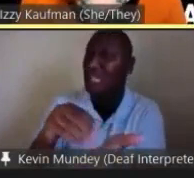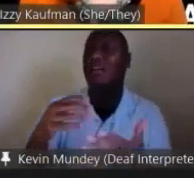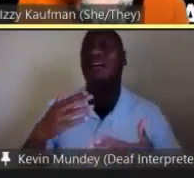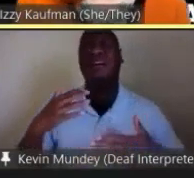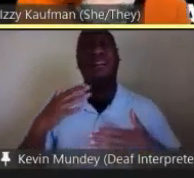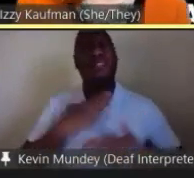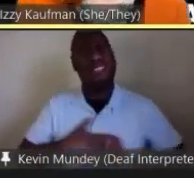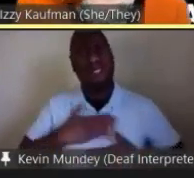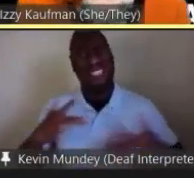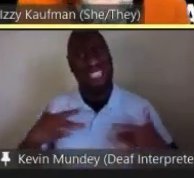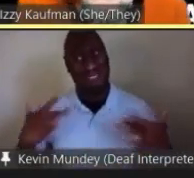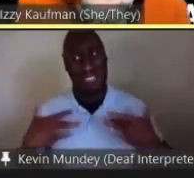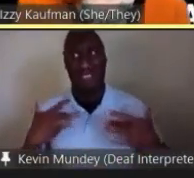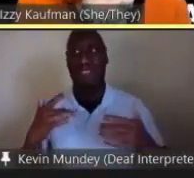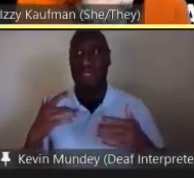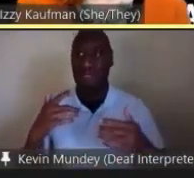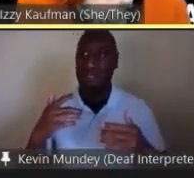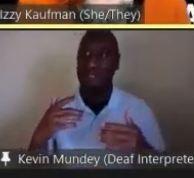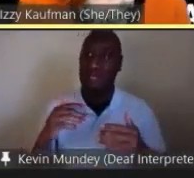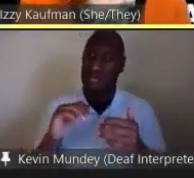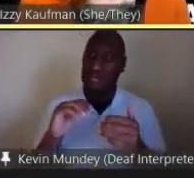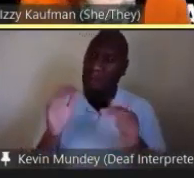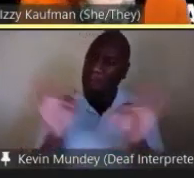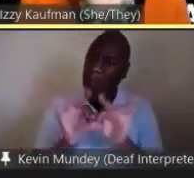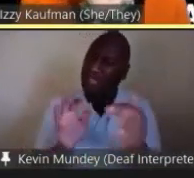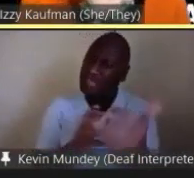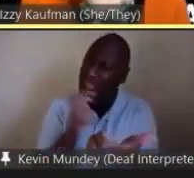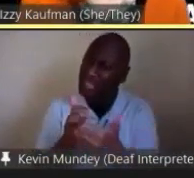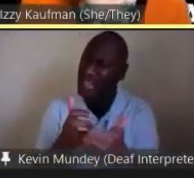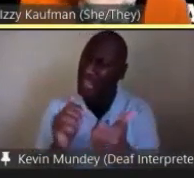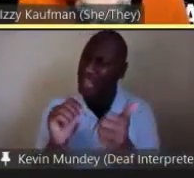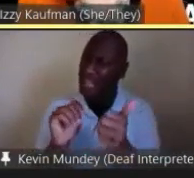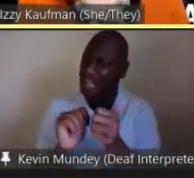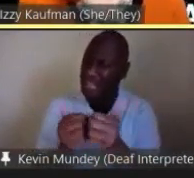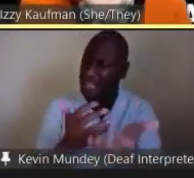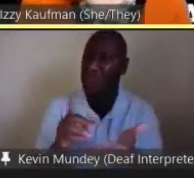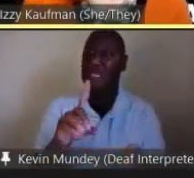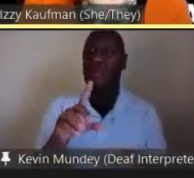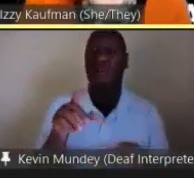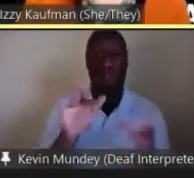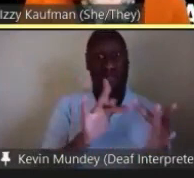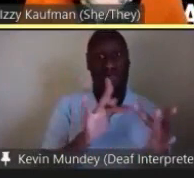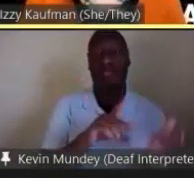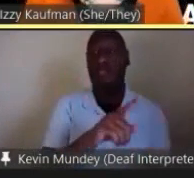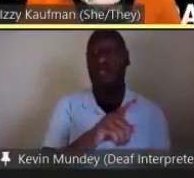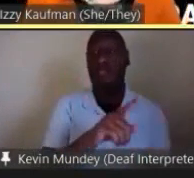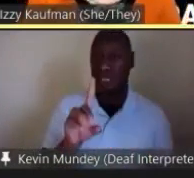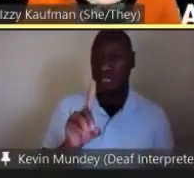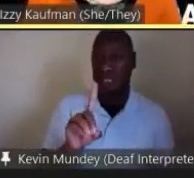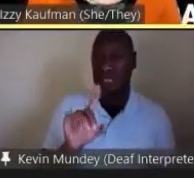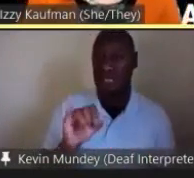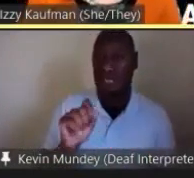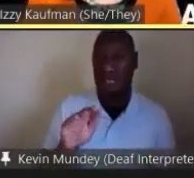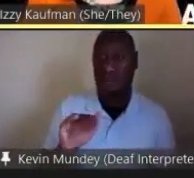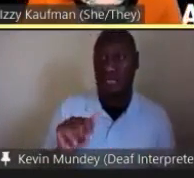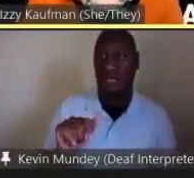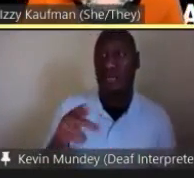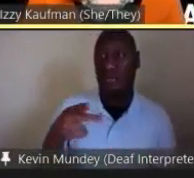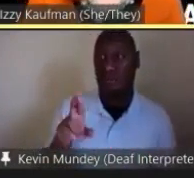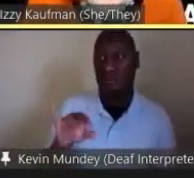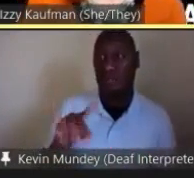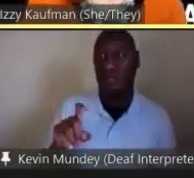we can best serve you. Visit disabilitypridepa.org to discover more.